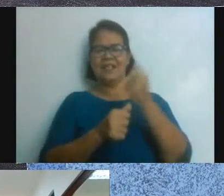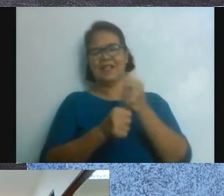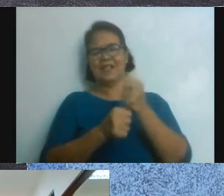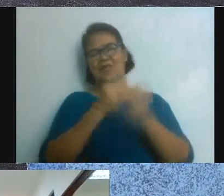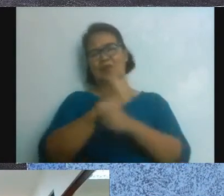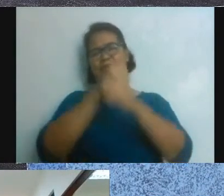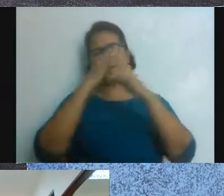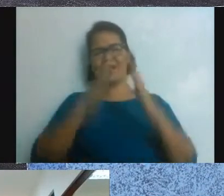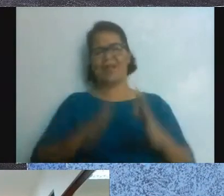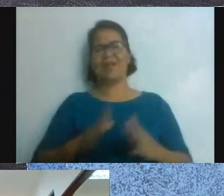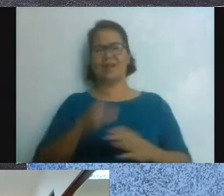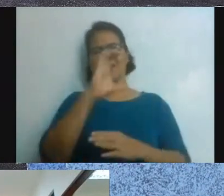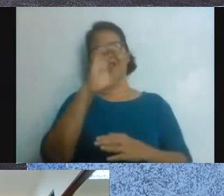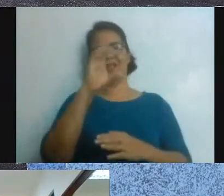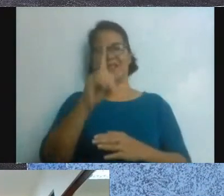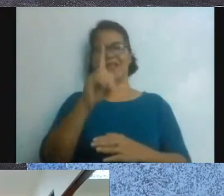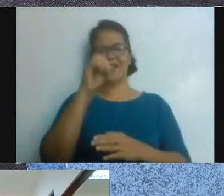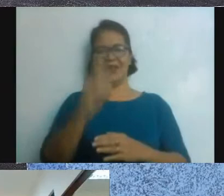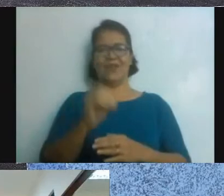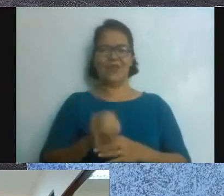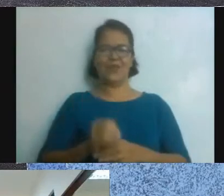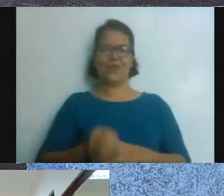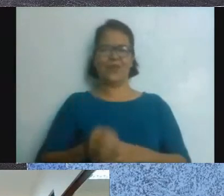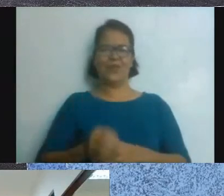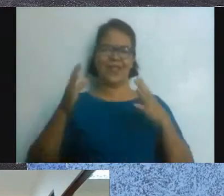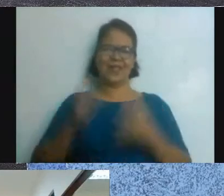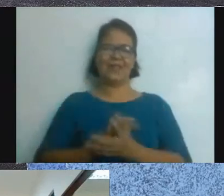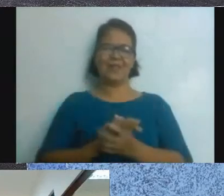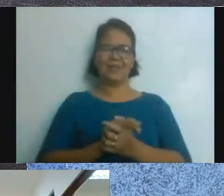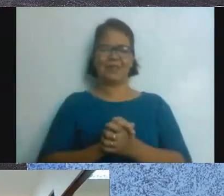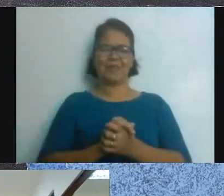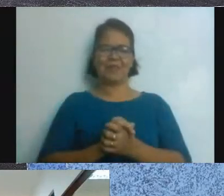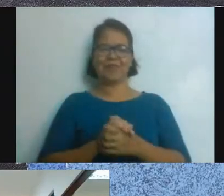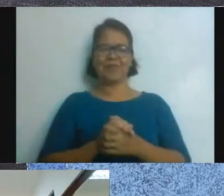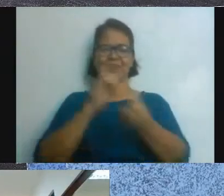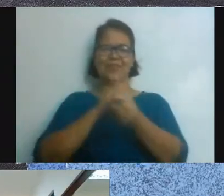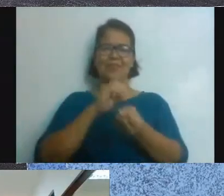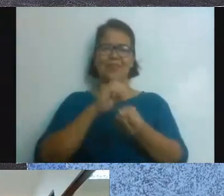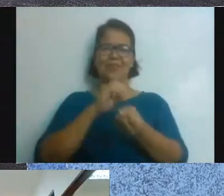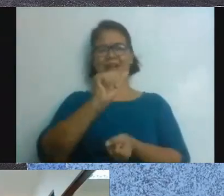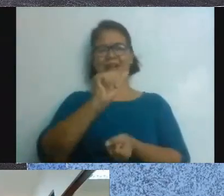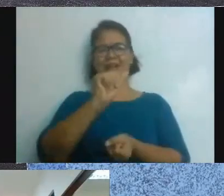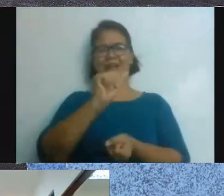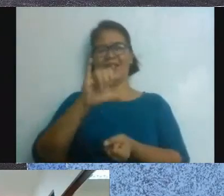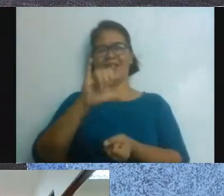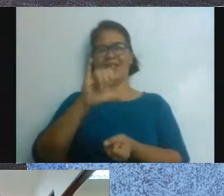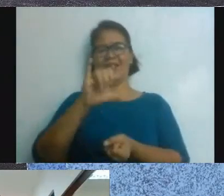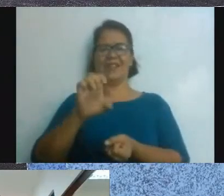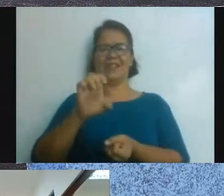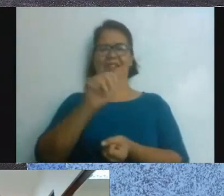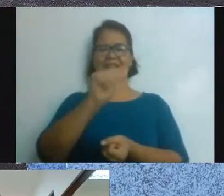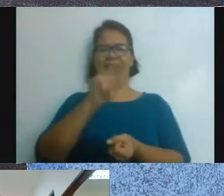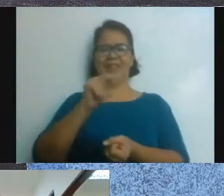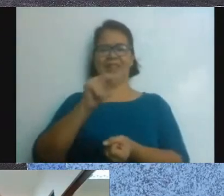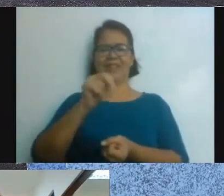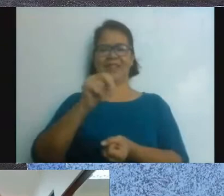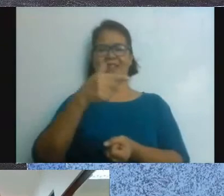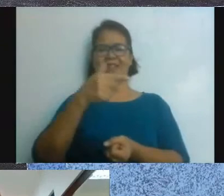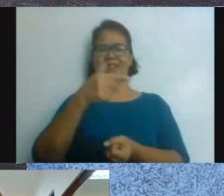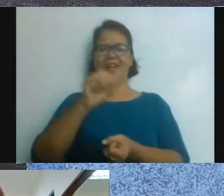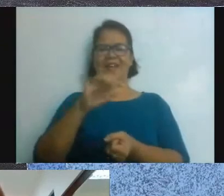Oro, Dr. Alice E. Anghay. Good morning, Ma'am Alice. Good